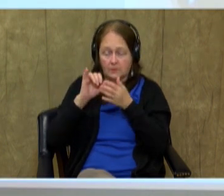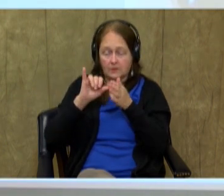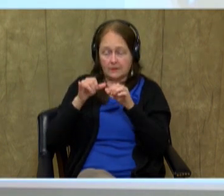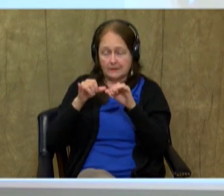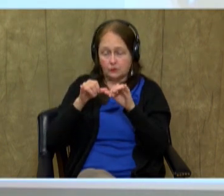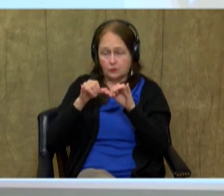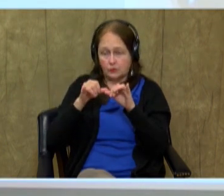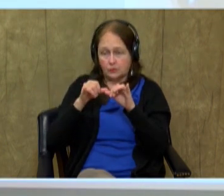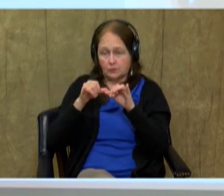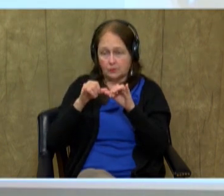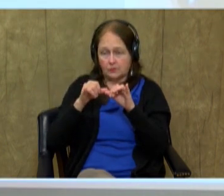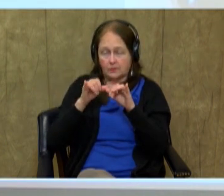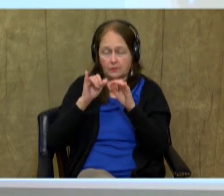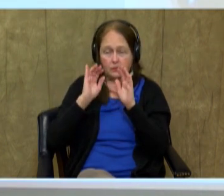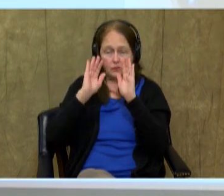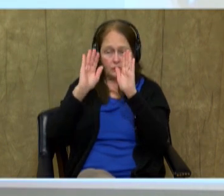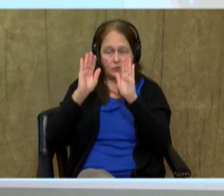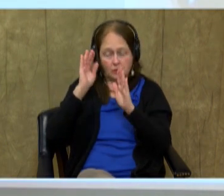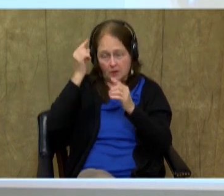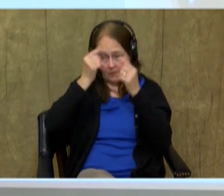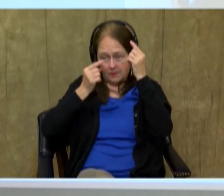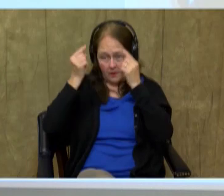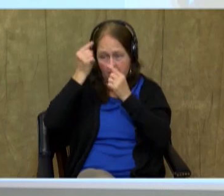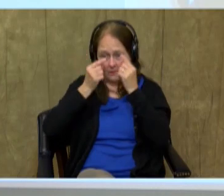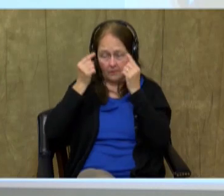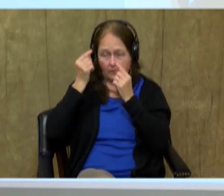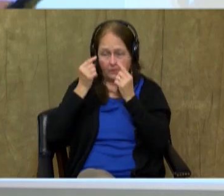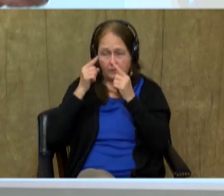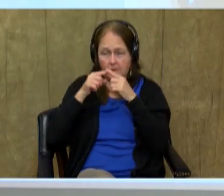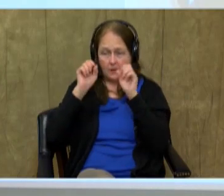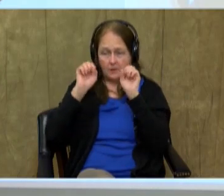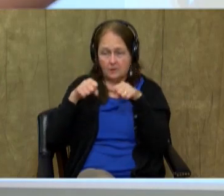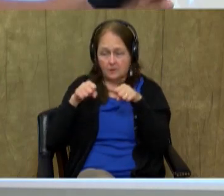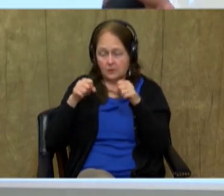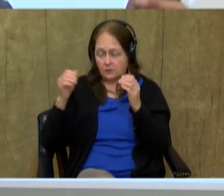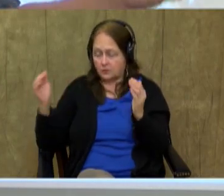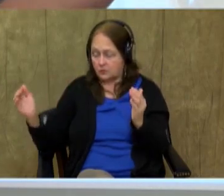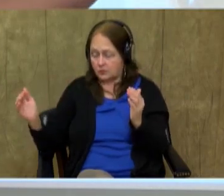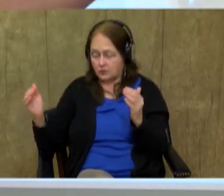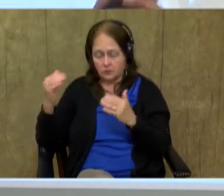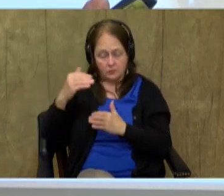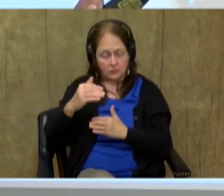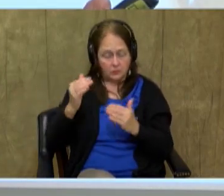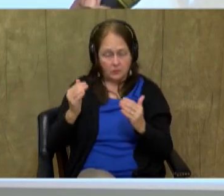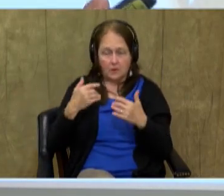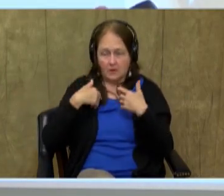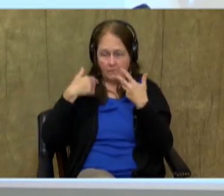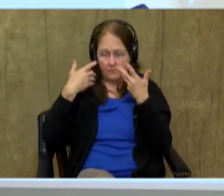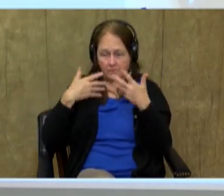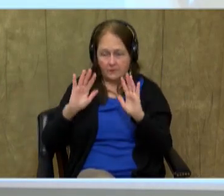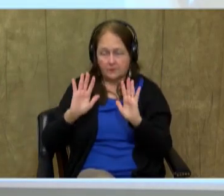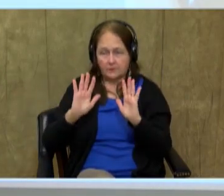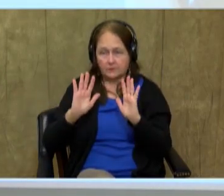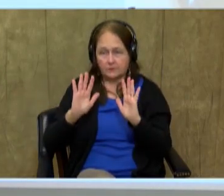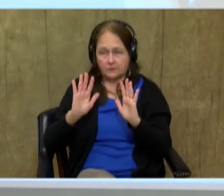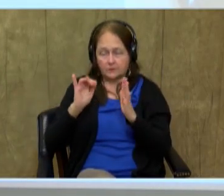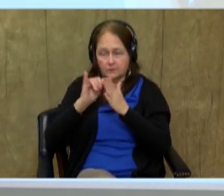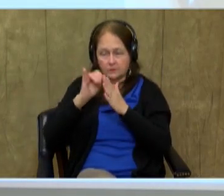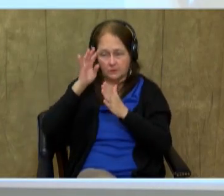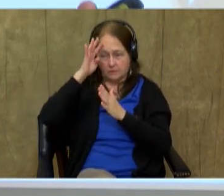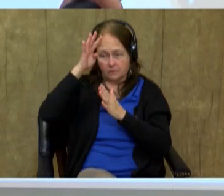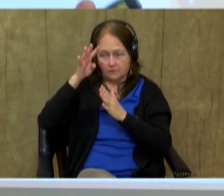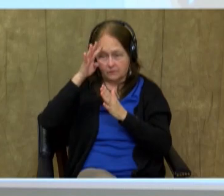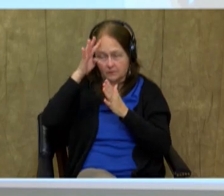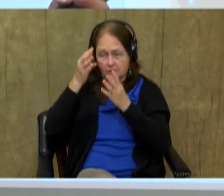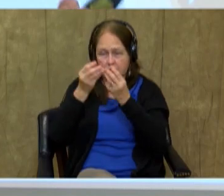engineering and innovative thinking and the ability to look at these constraints and say, this is all I've got and I have to fabricate a